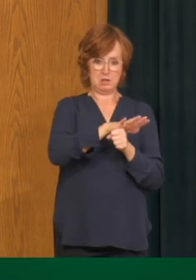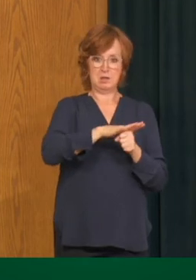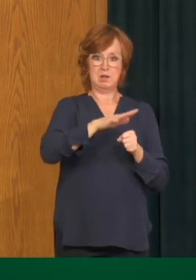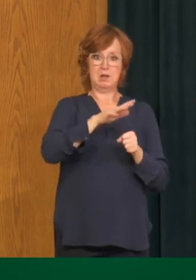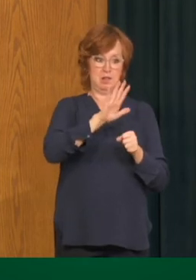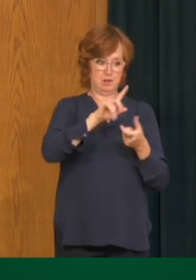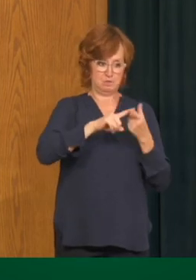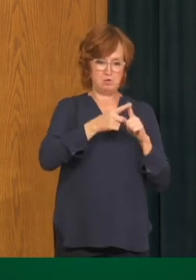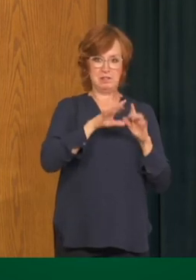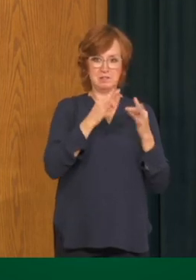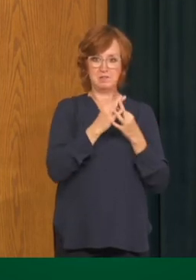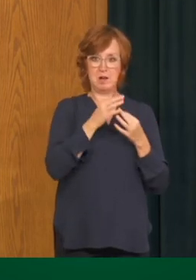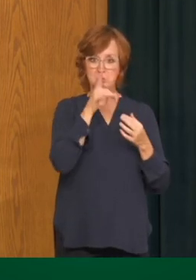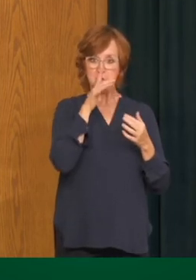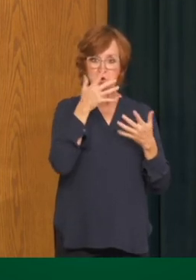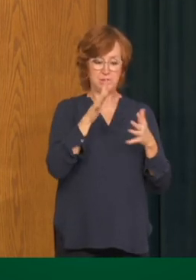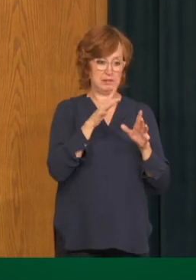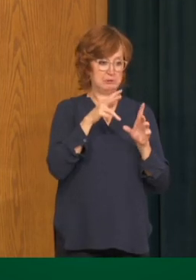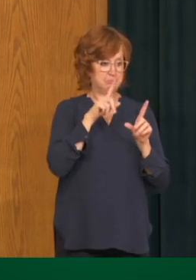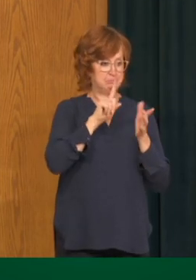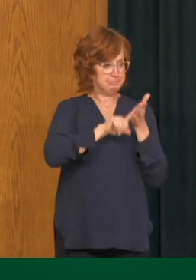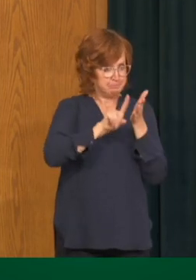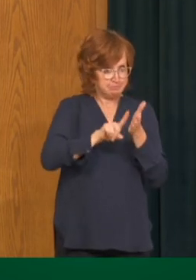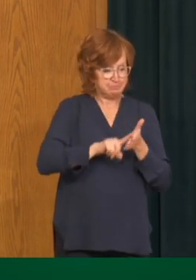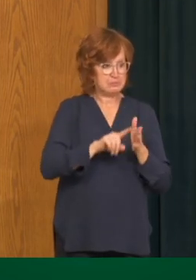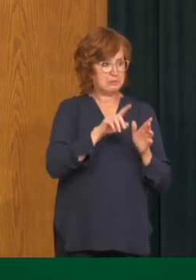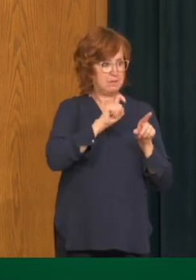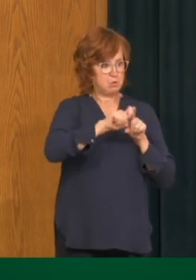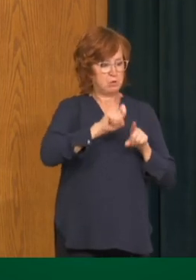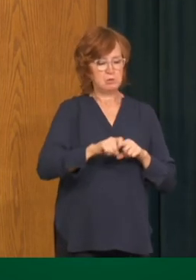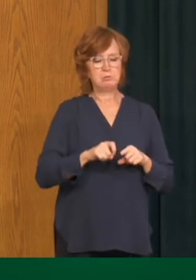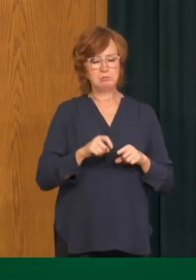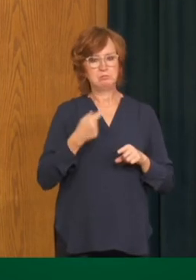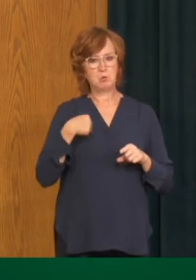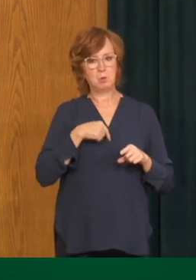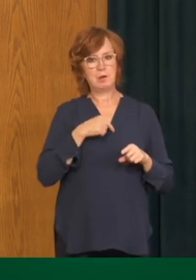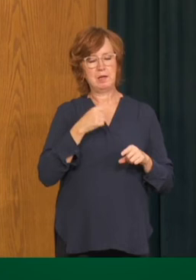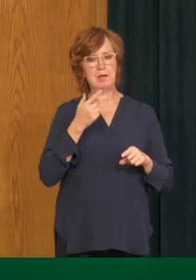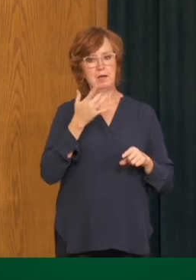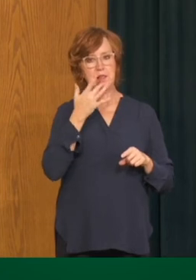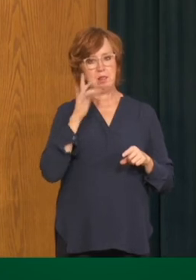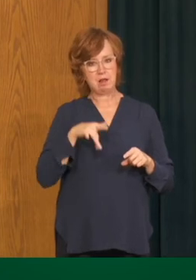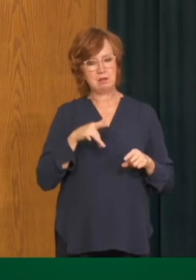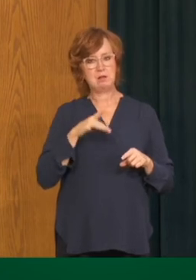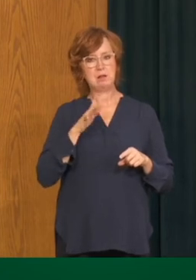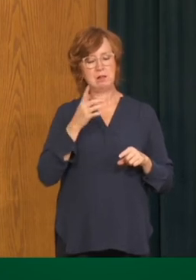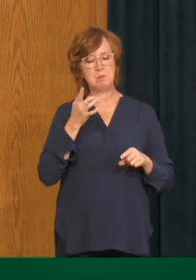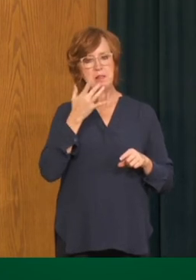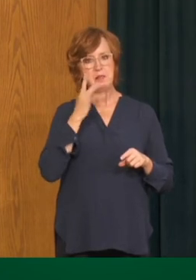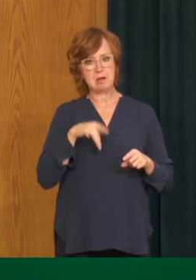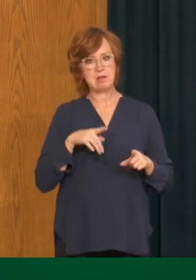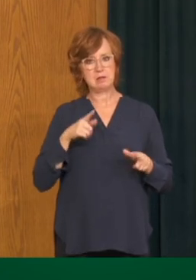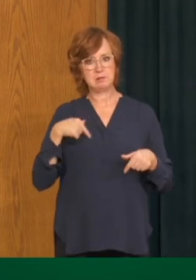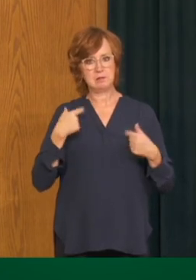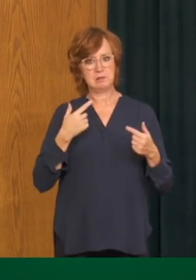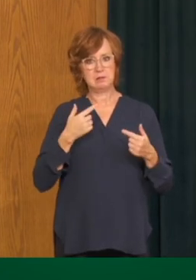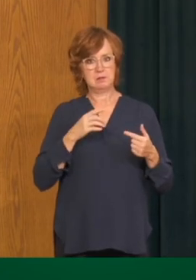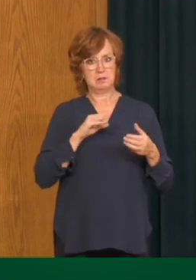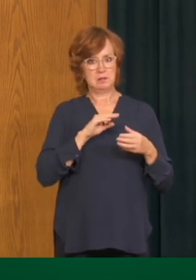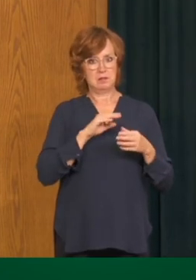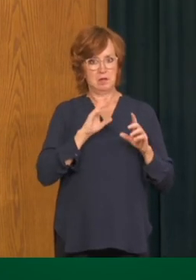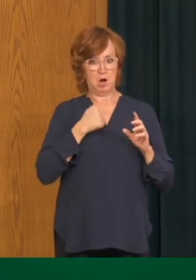we're fortunate. We've seen over the last few weeks our testing numbers, not capacity, numbers, have